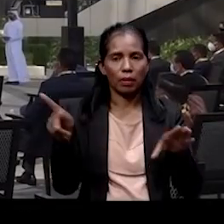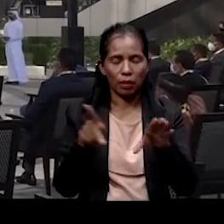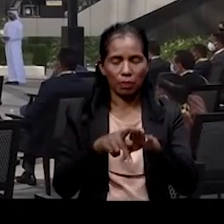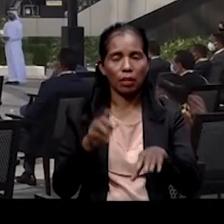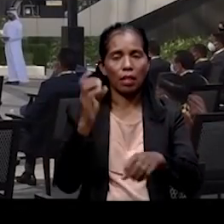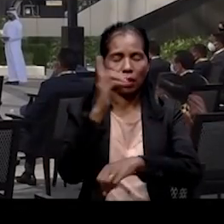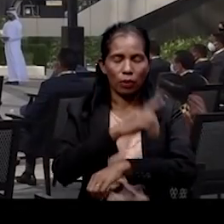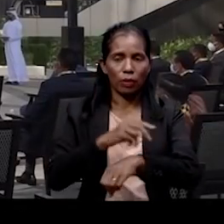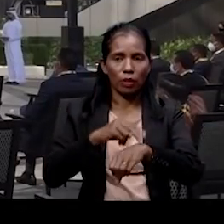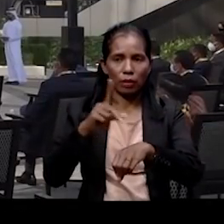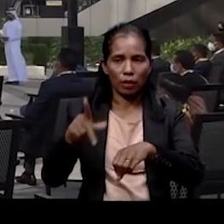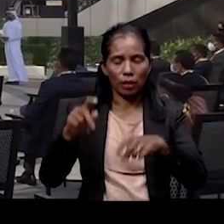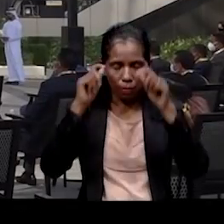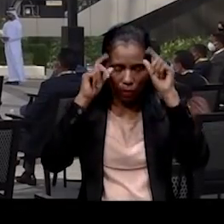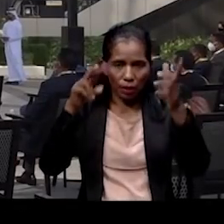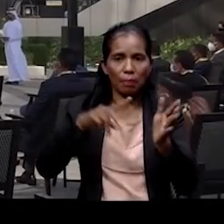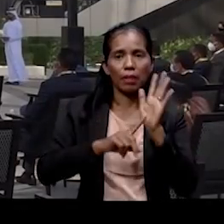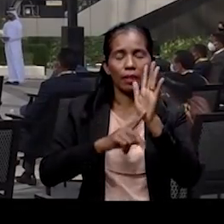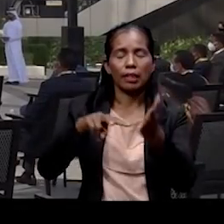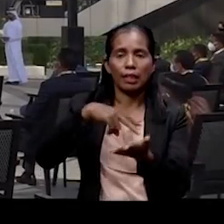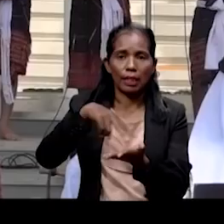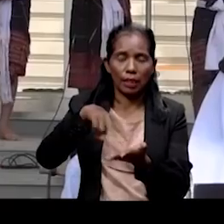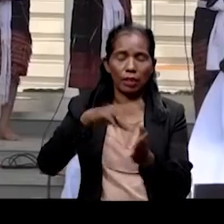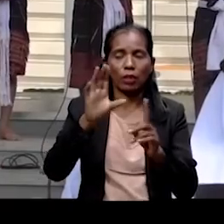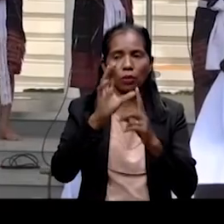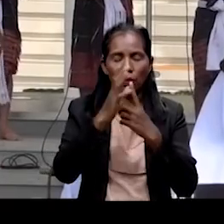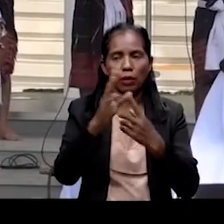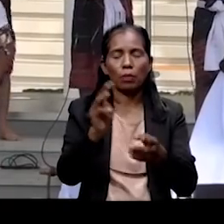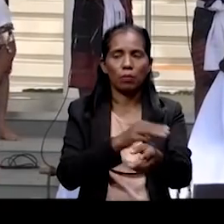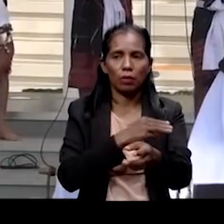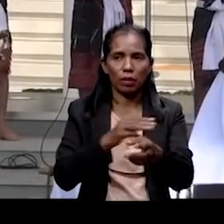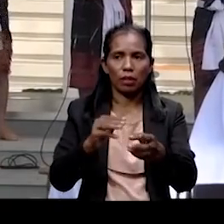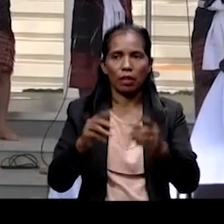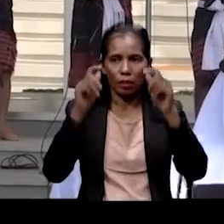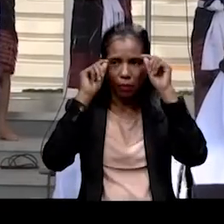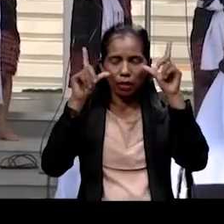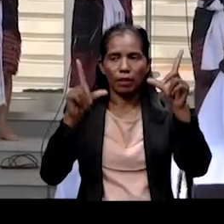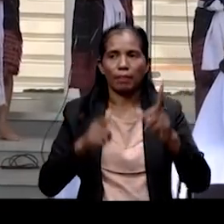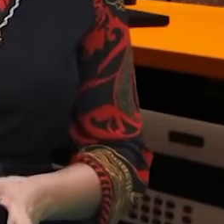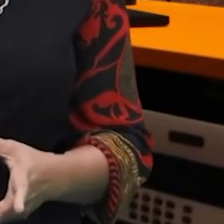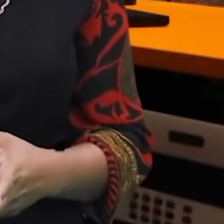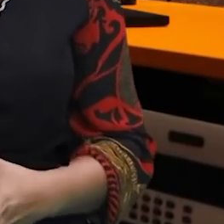Timor-Leste apresenta dansa kultura no musika Timornian. Ferdi Suarez, Ziamen.